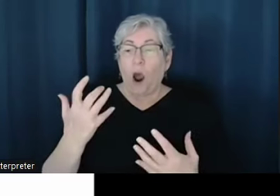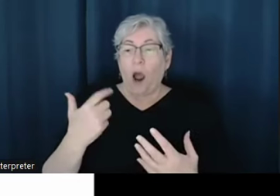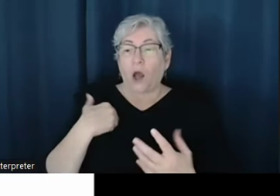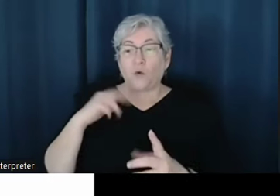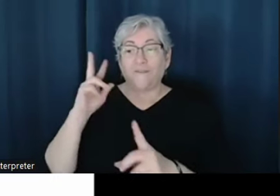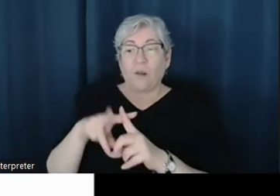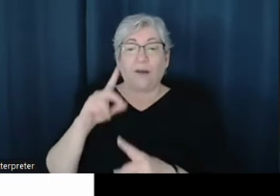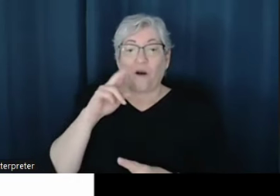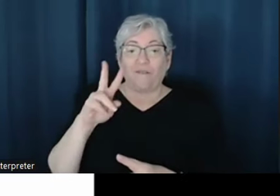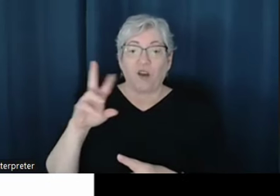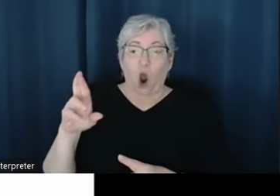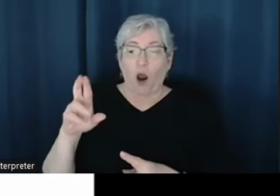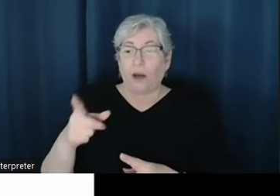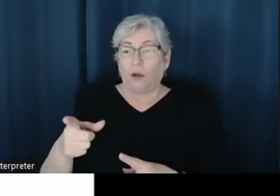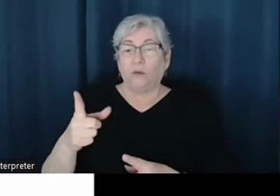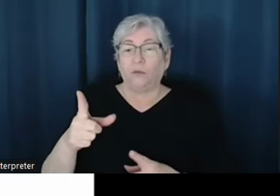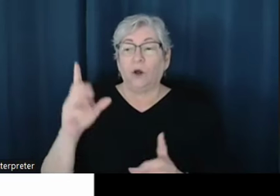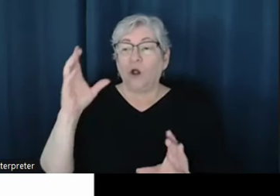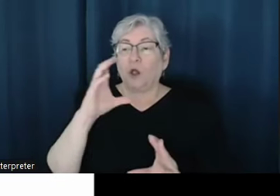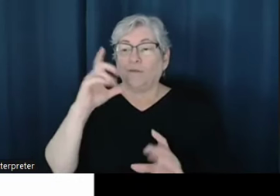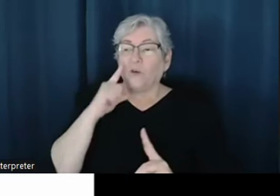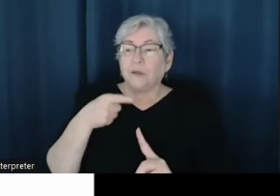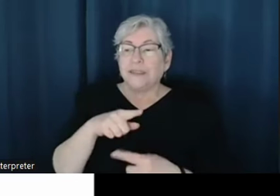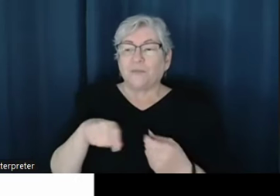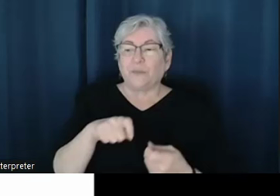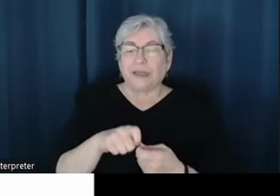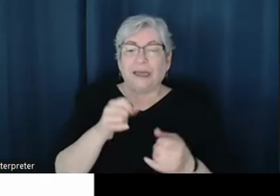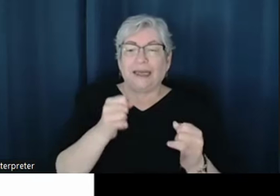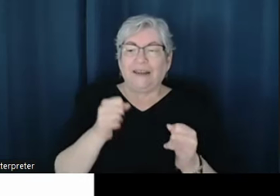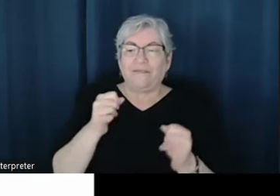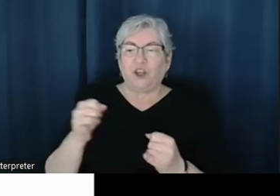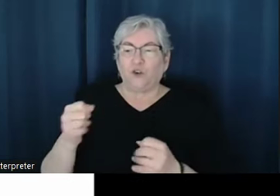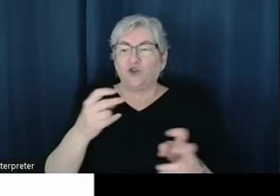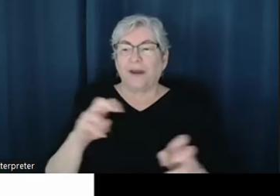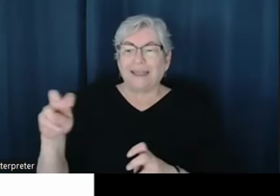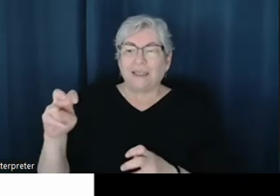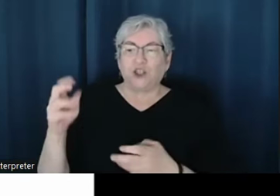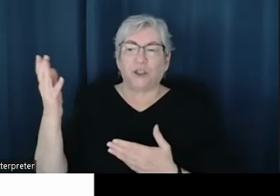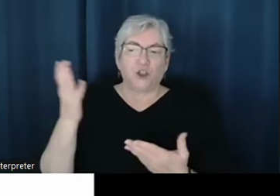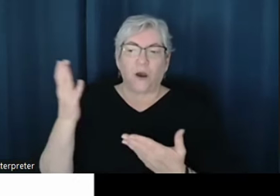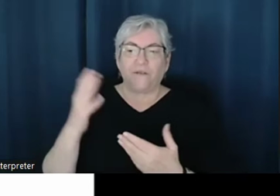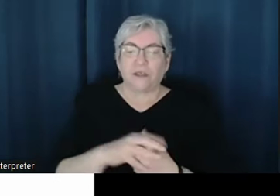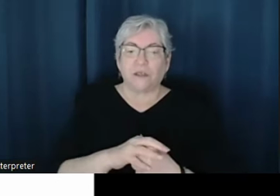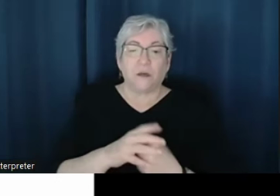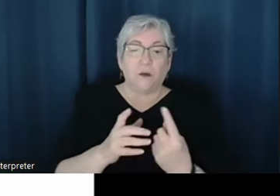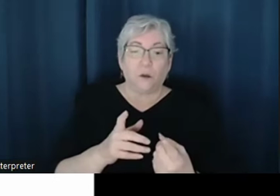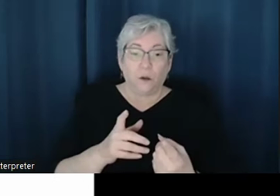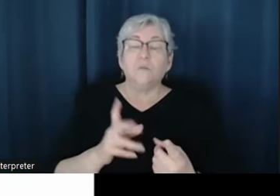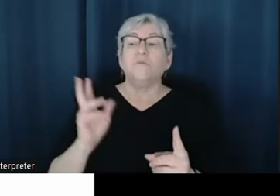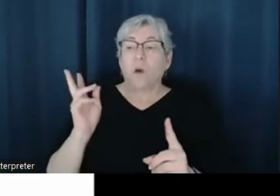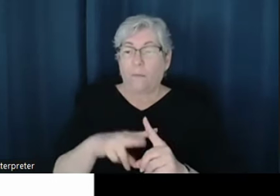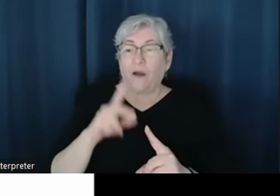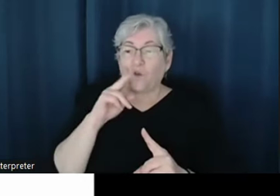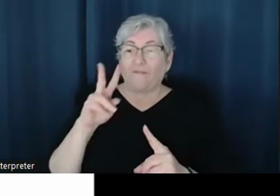for VR services is if you're looking specifically for individual transition services. So if you do apply for